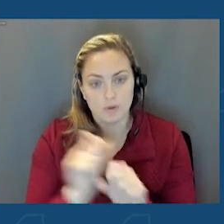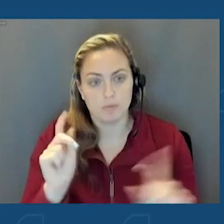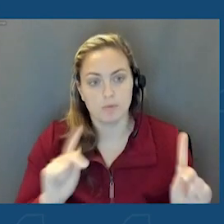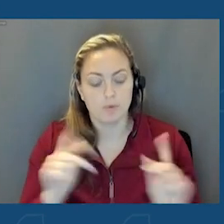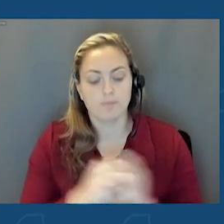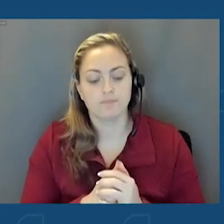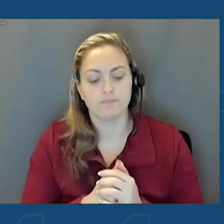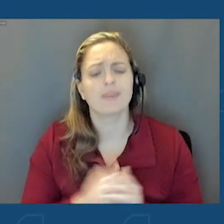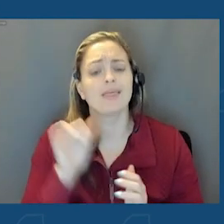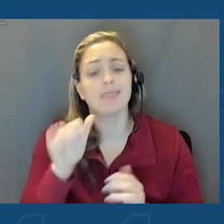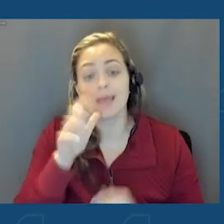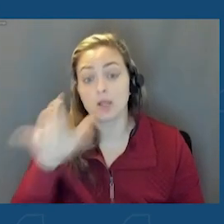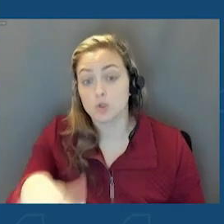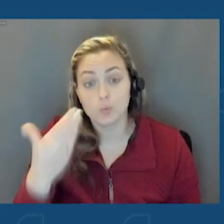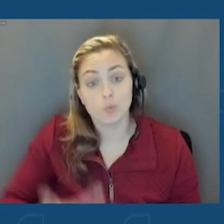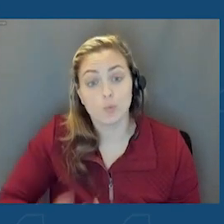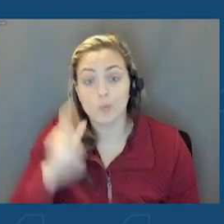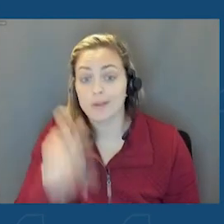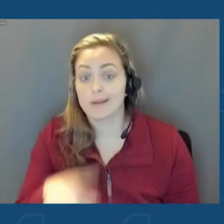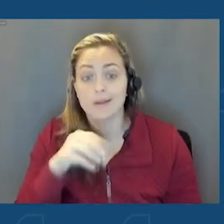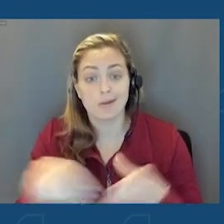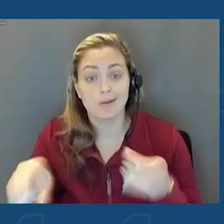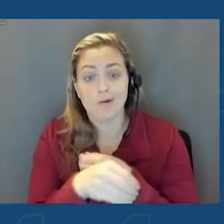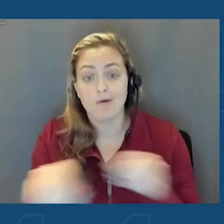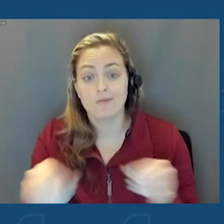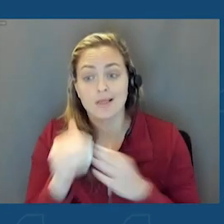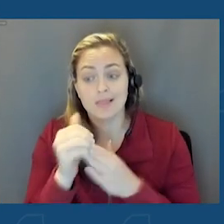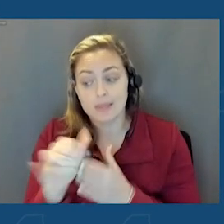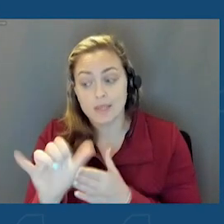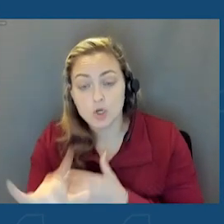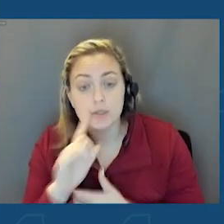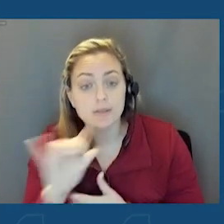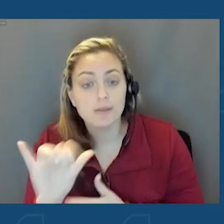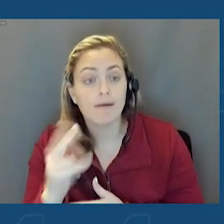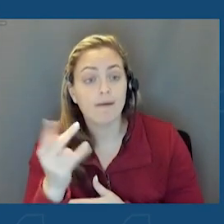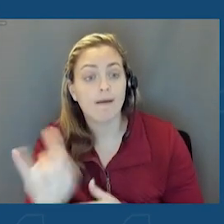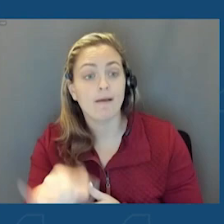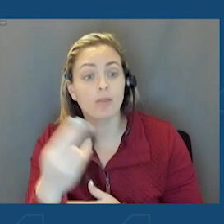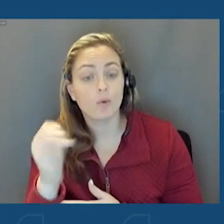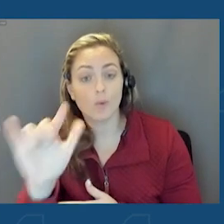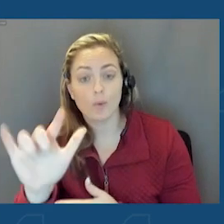that's who we need in office, leaders like Kathy Hochul.